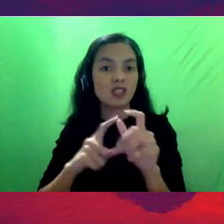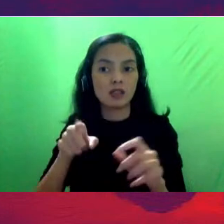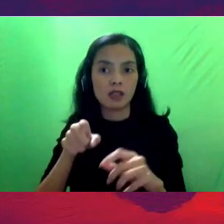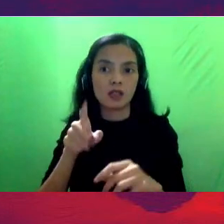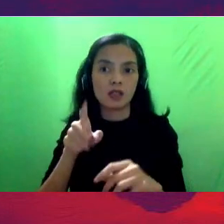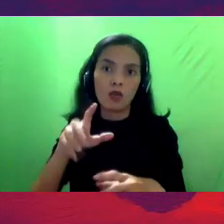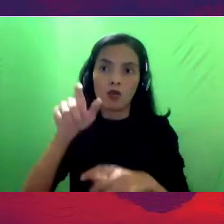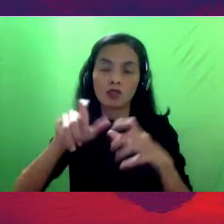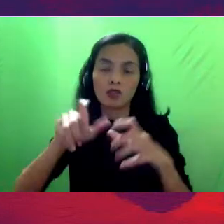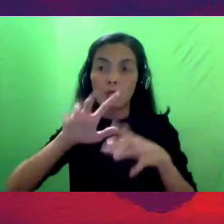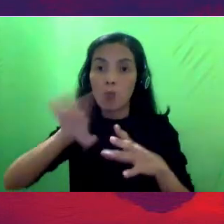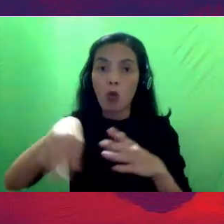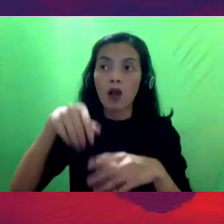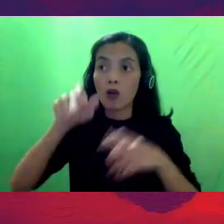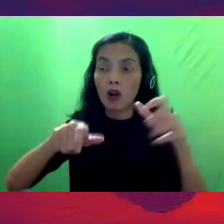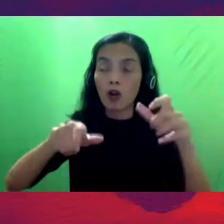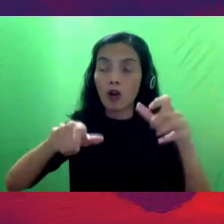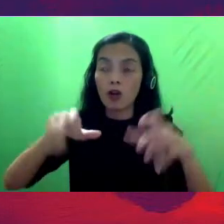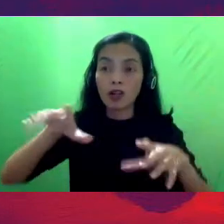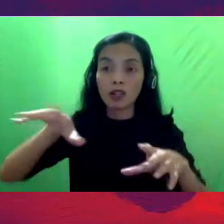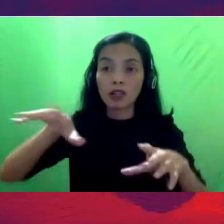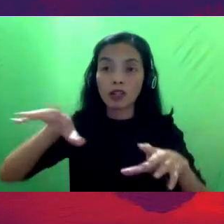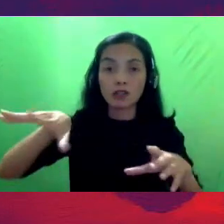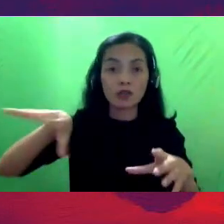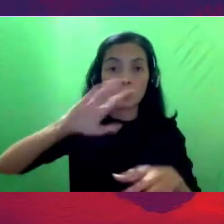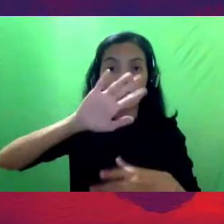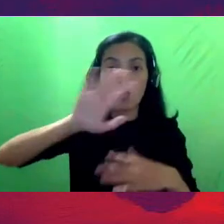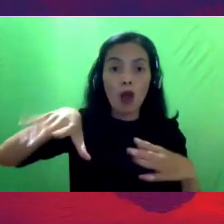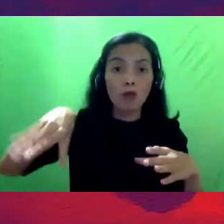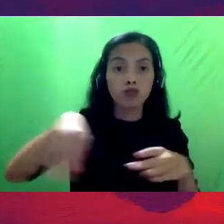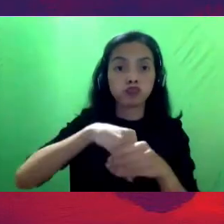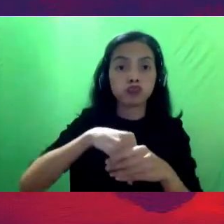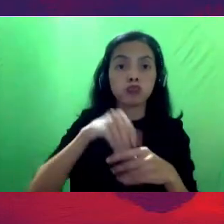So my final slide is to do with